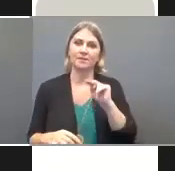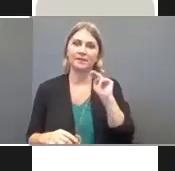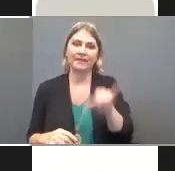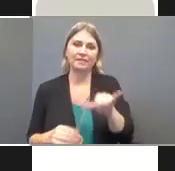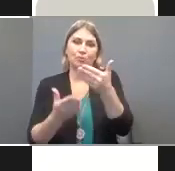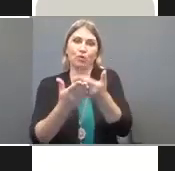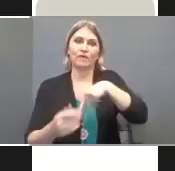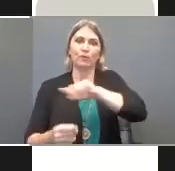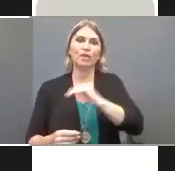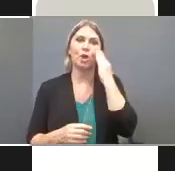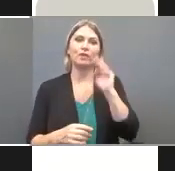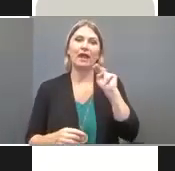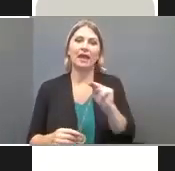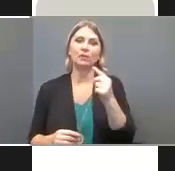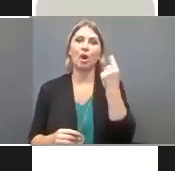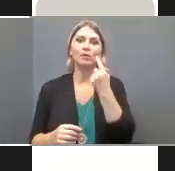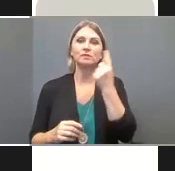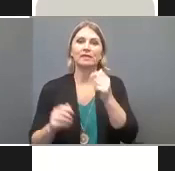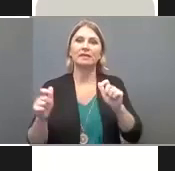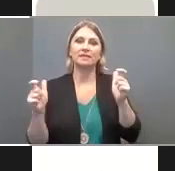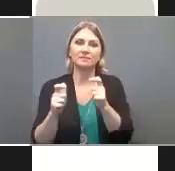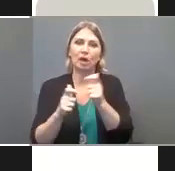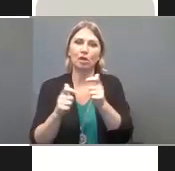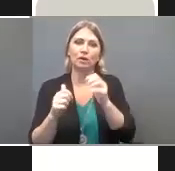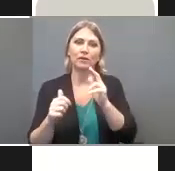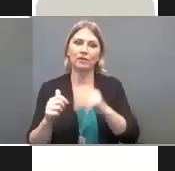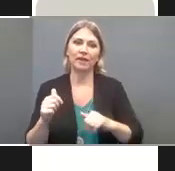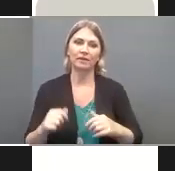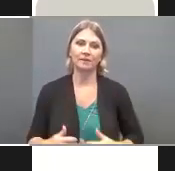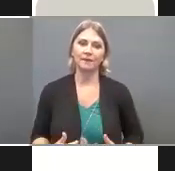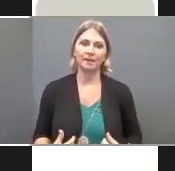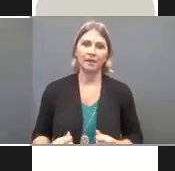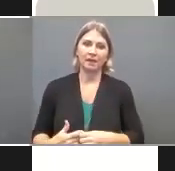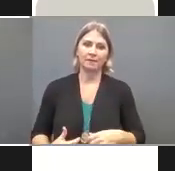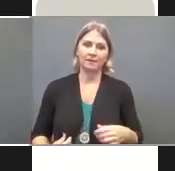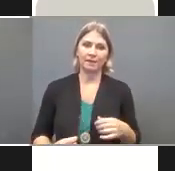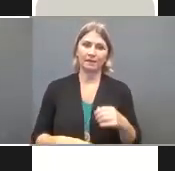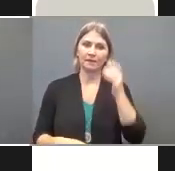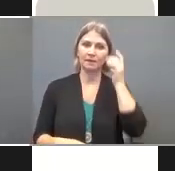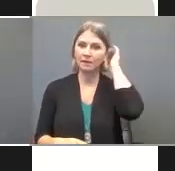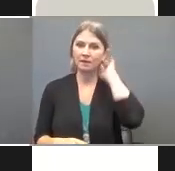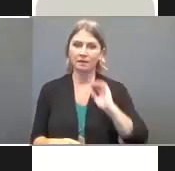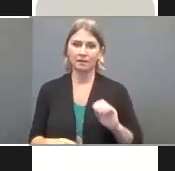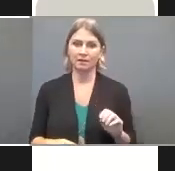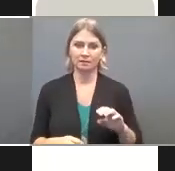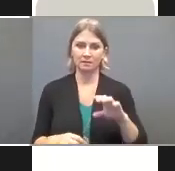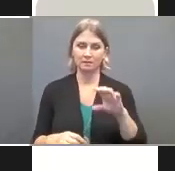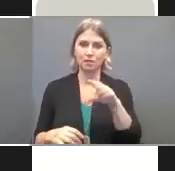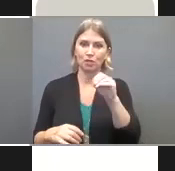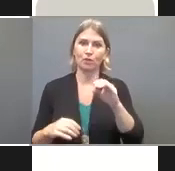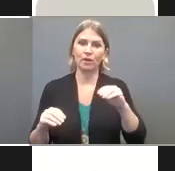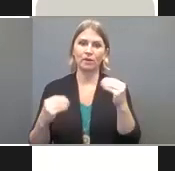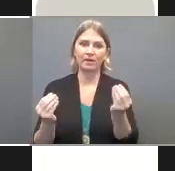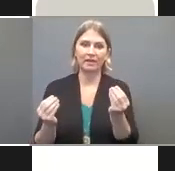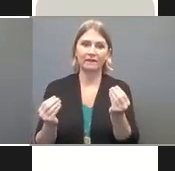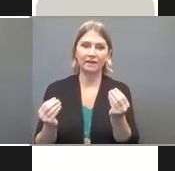that we know that n will be smaller than n squared. So in order to prove it mathematically, we need to use limits, or we need to basically provide